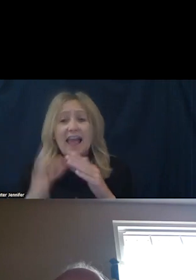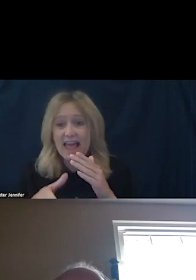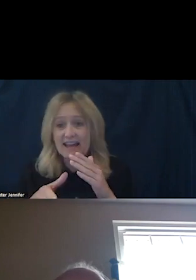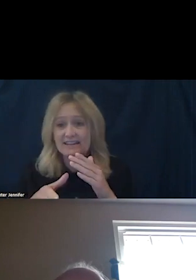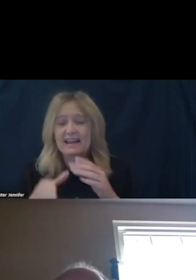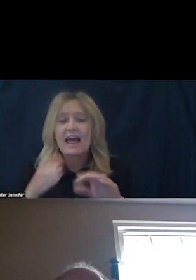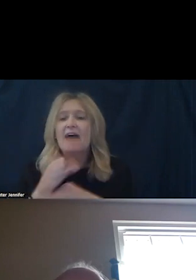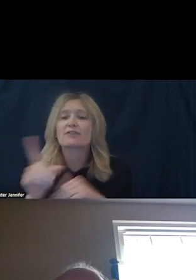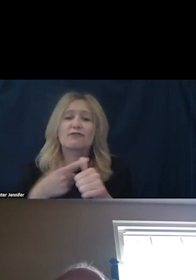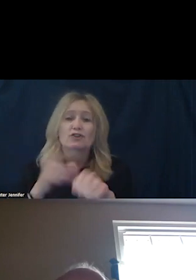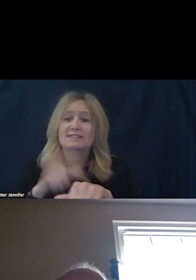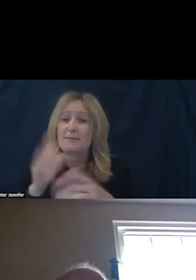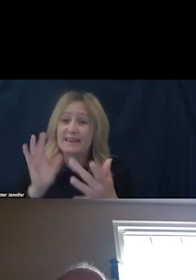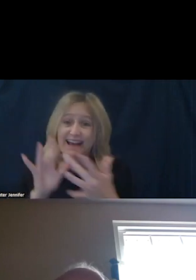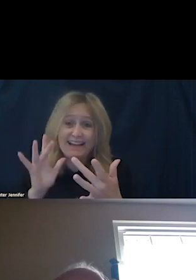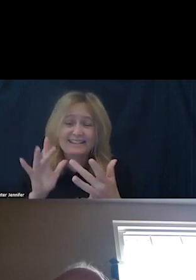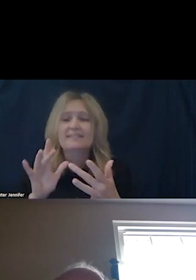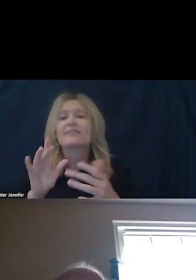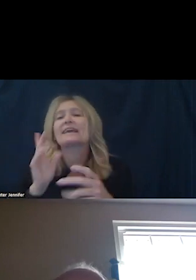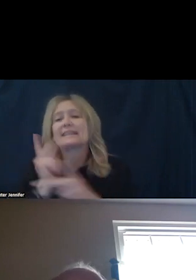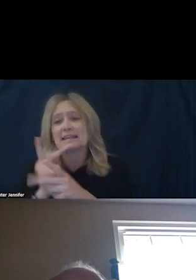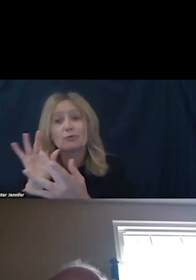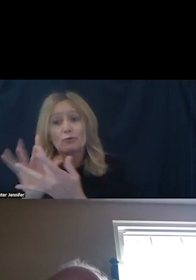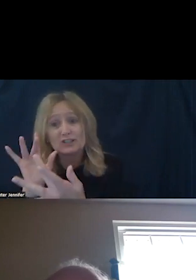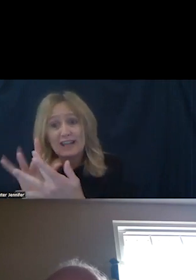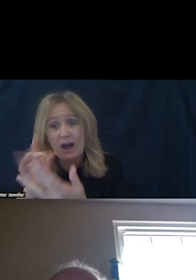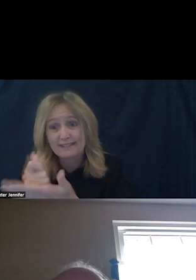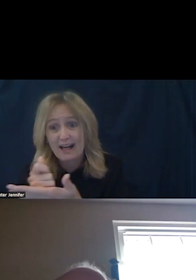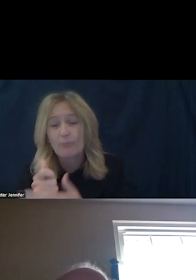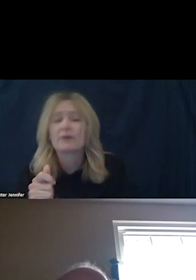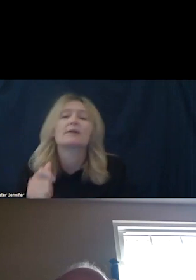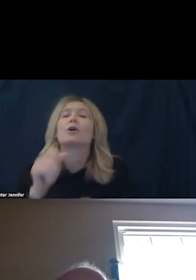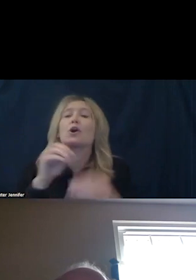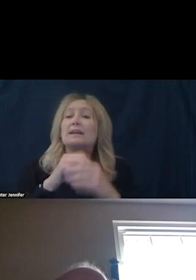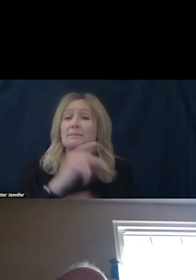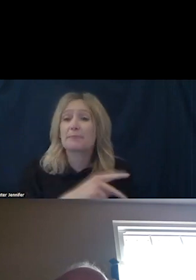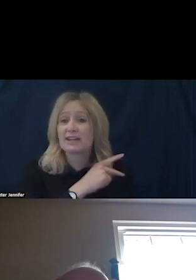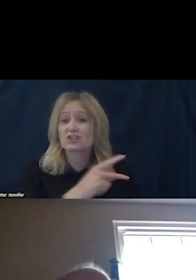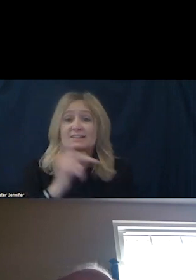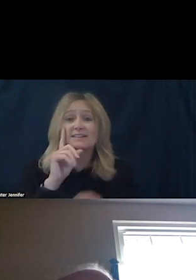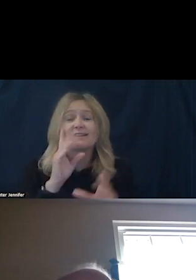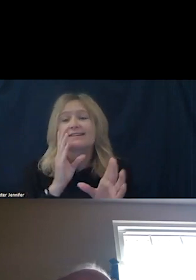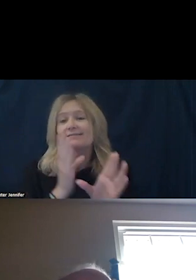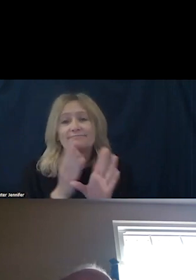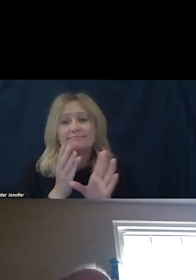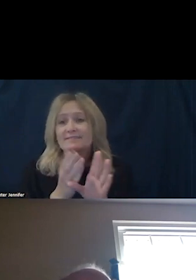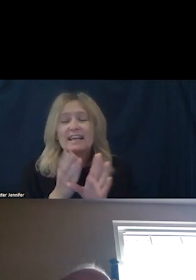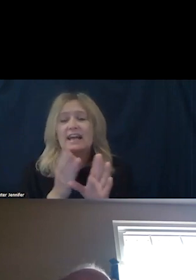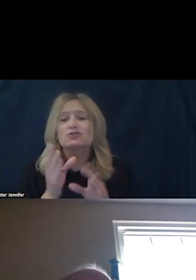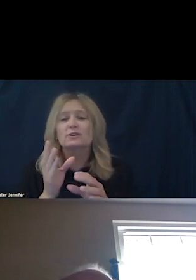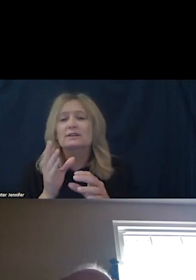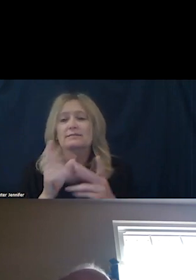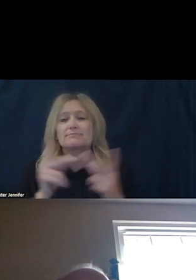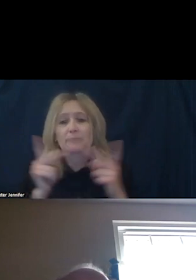first contact ends, even if it's in an emergency or even an inpatient psychiatric stay, is so critical. And